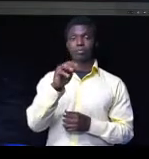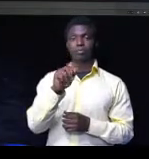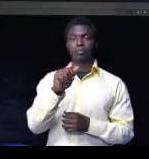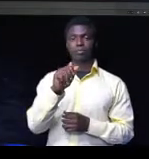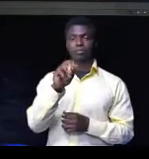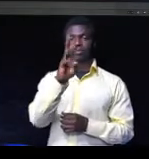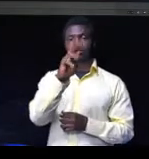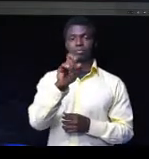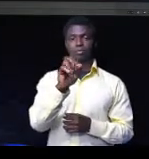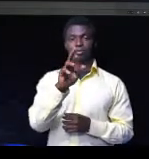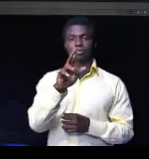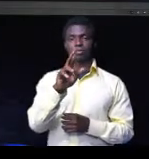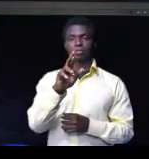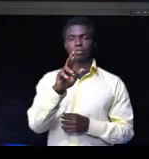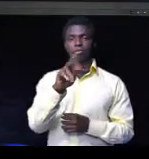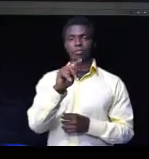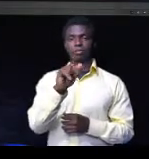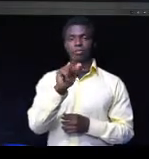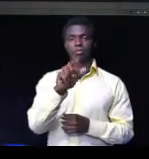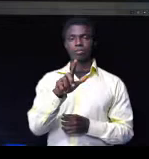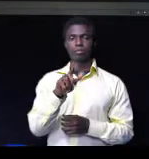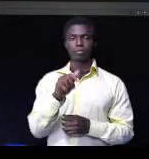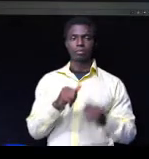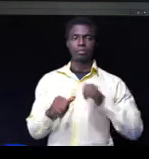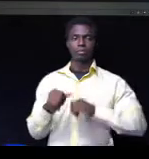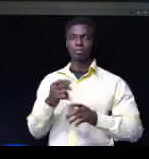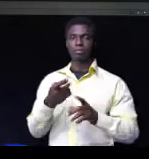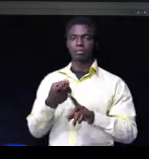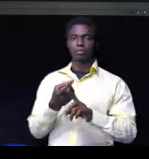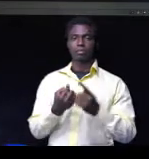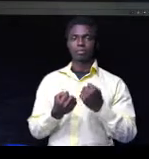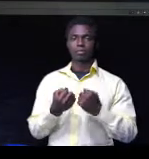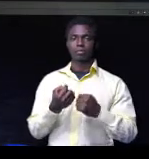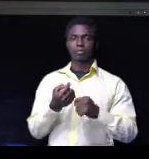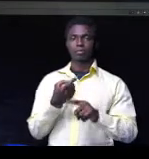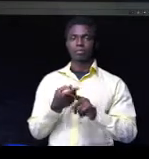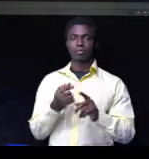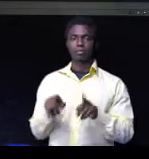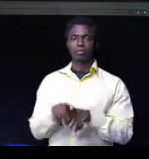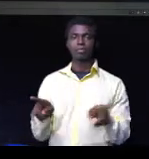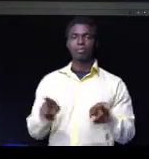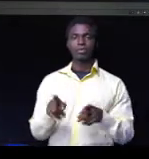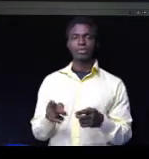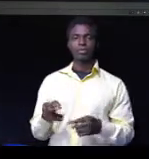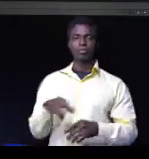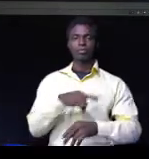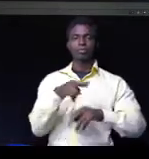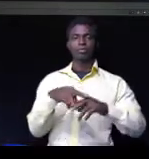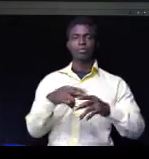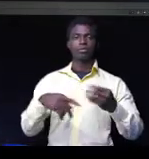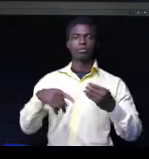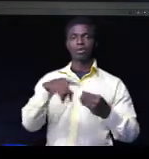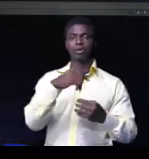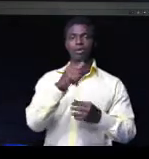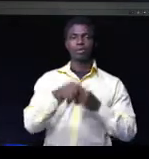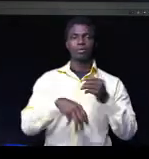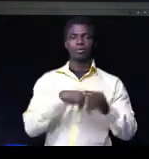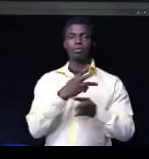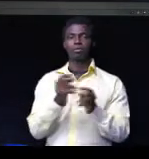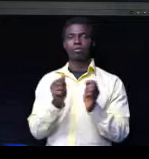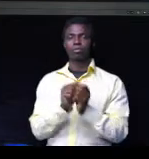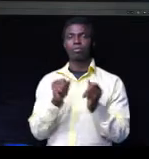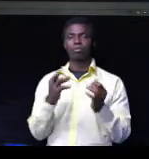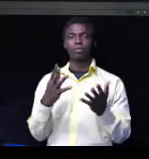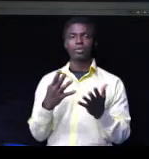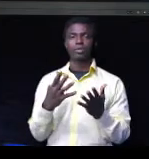Martial arts come from different regions around the world, with many originating